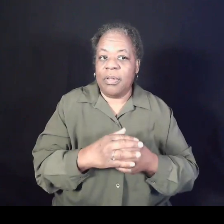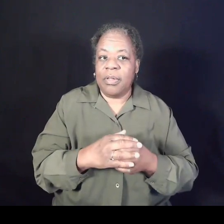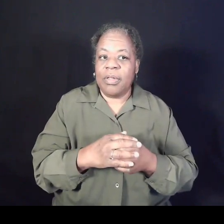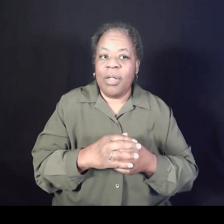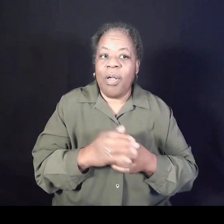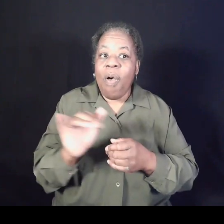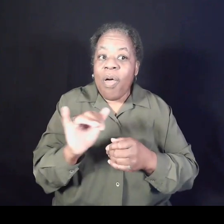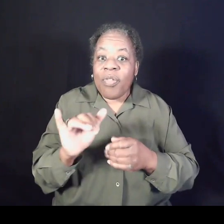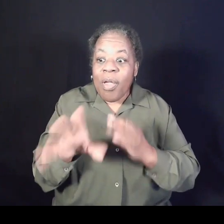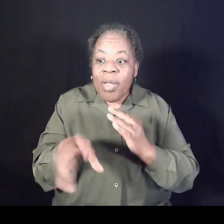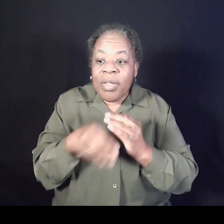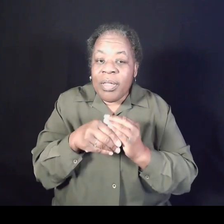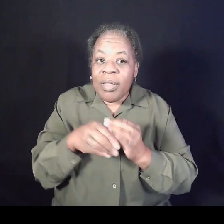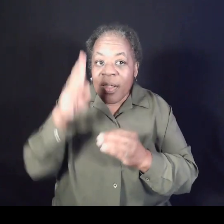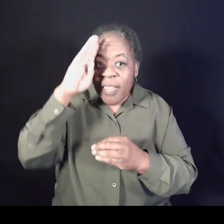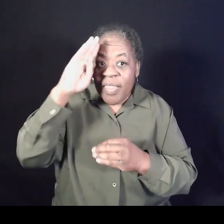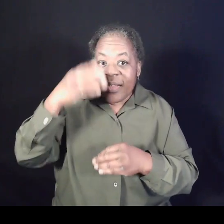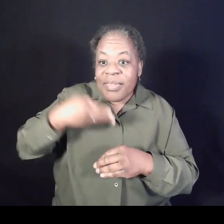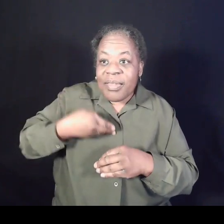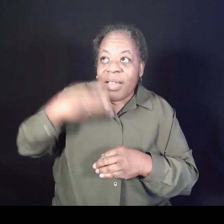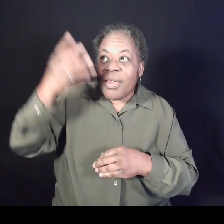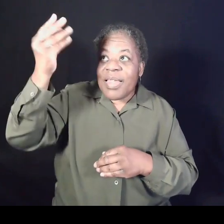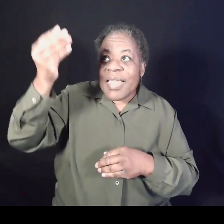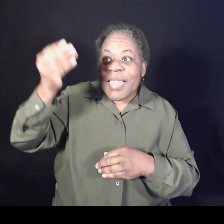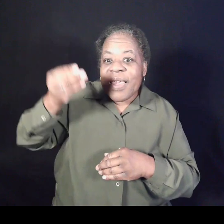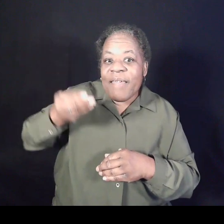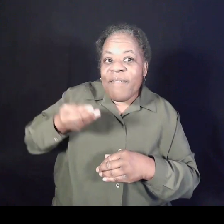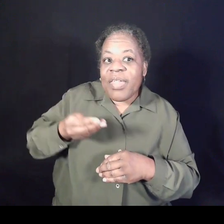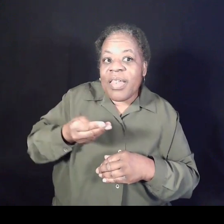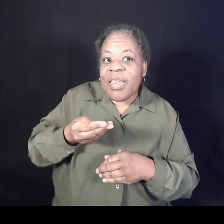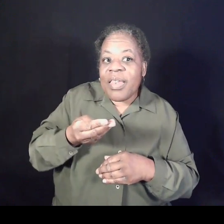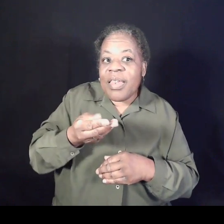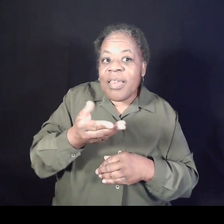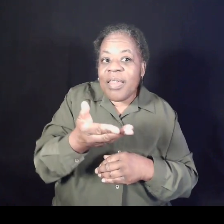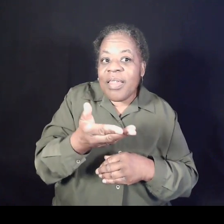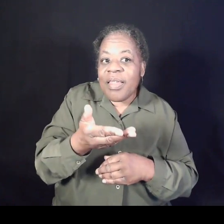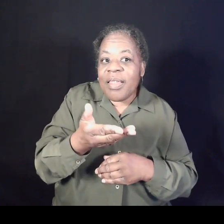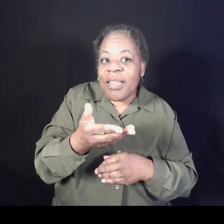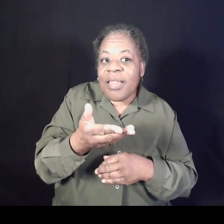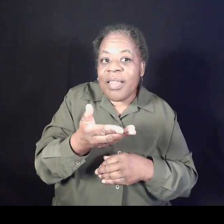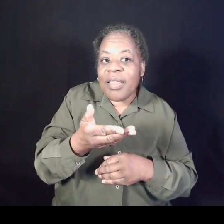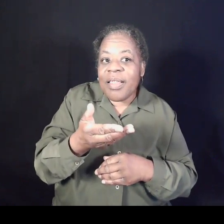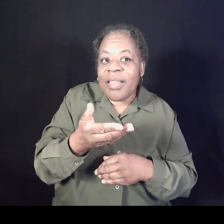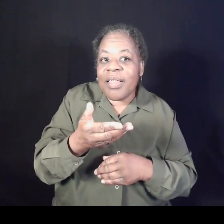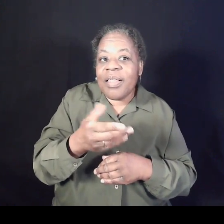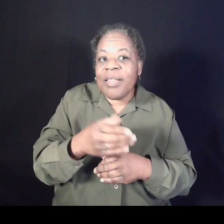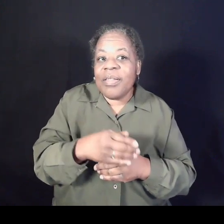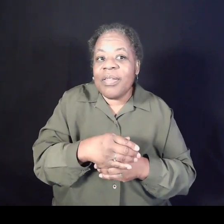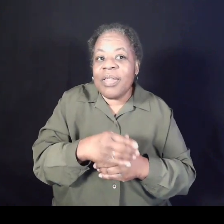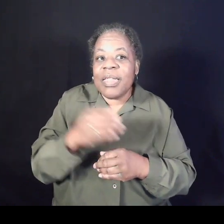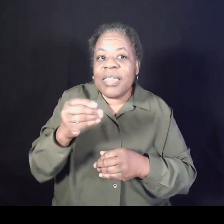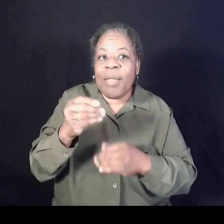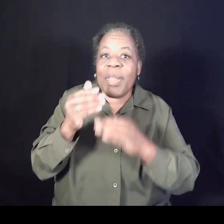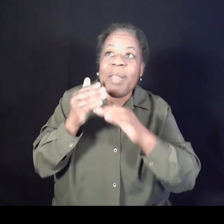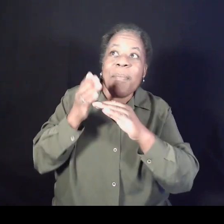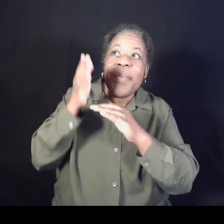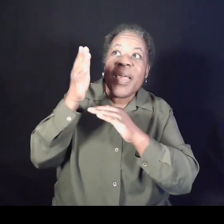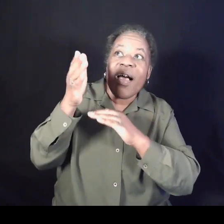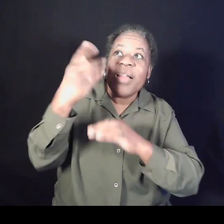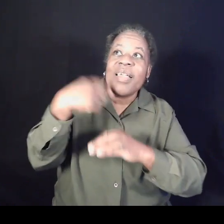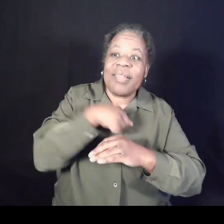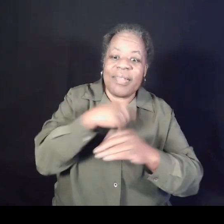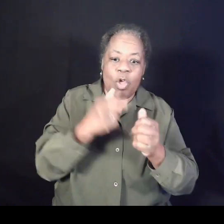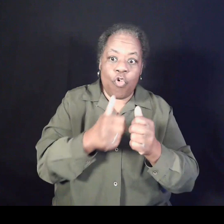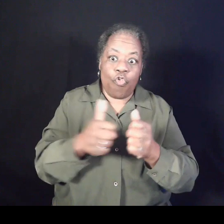that son will be given, as in given by someone else, someone beyond us and greater than us.